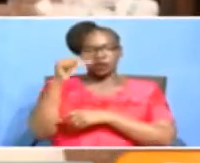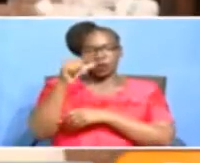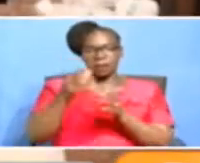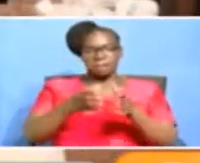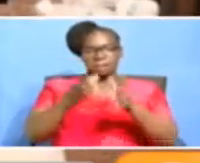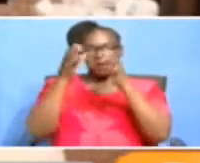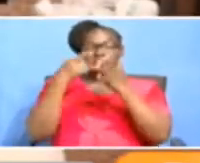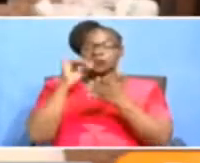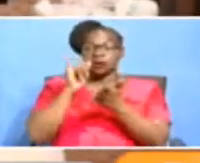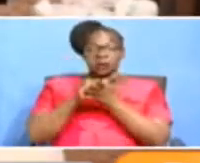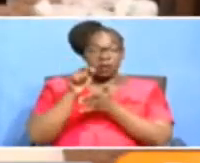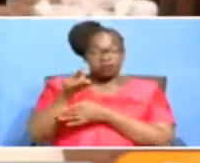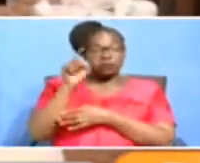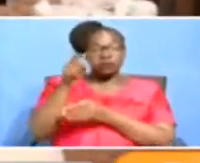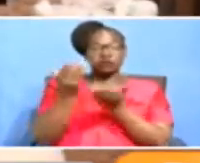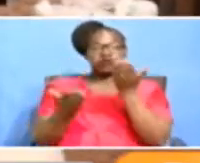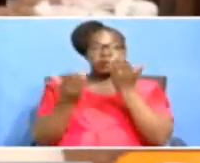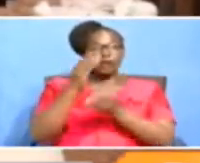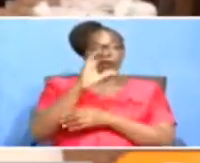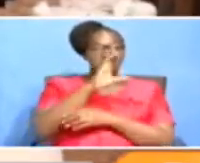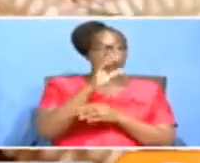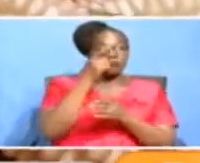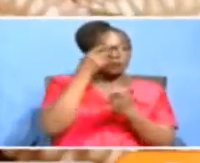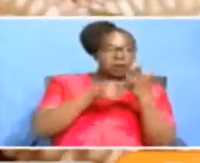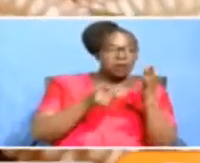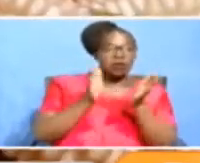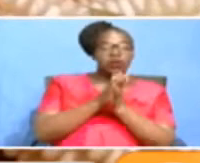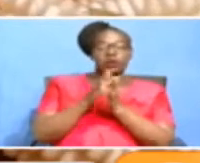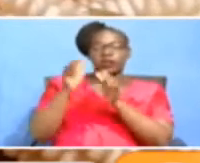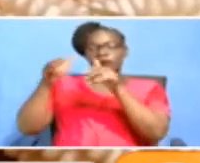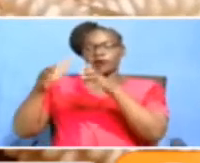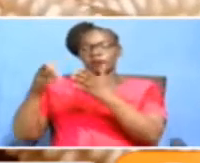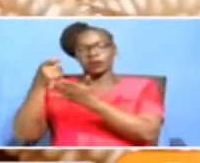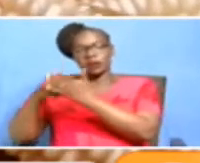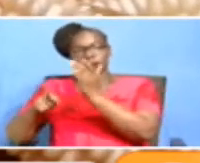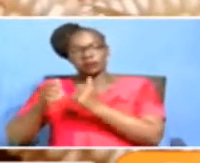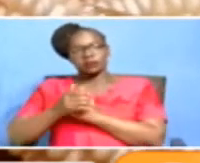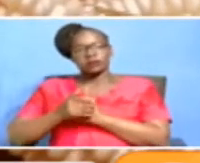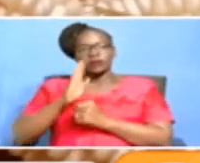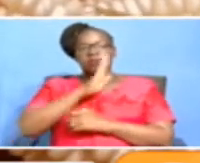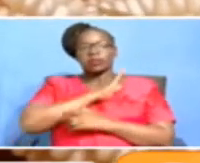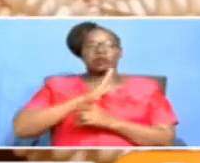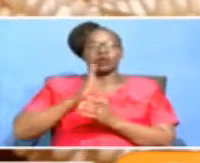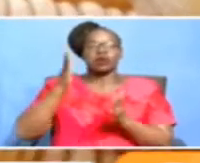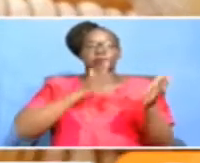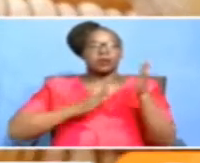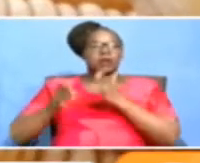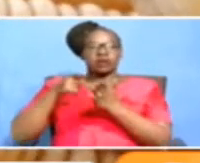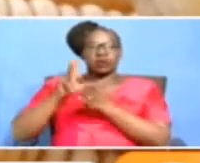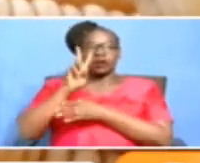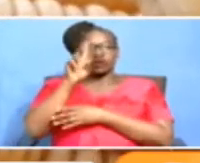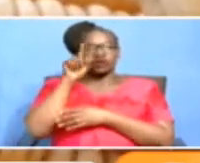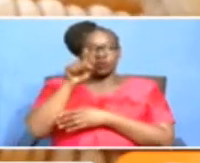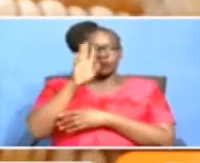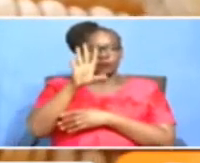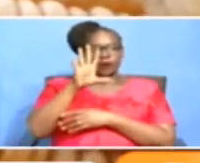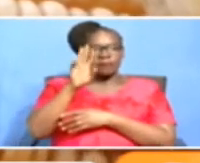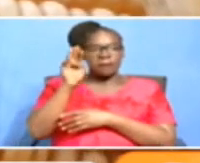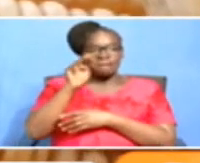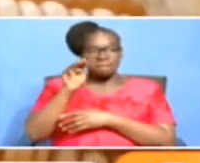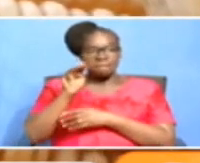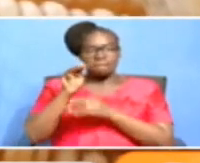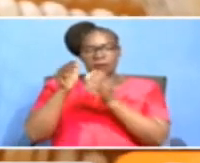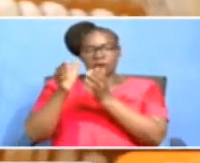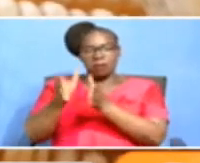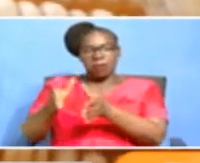saying it is meant to balance consumer price with that of the farmers. The board intends to buy some 2.5 million bags from